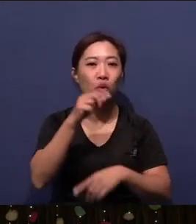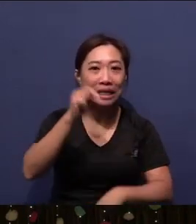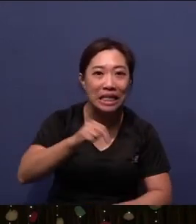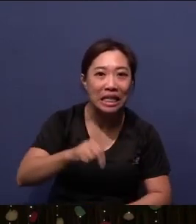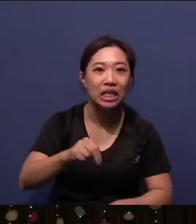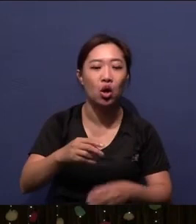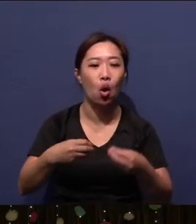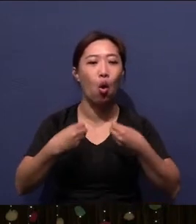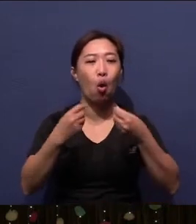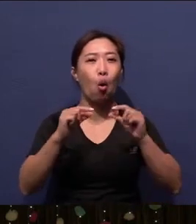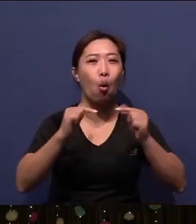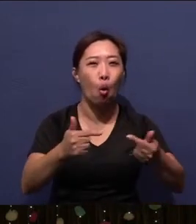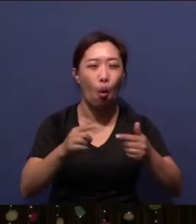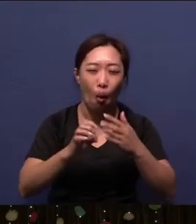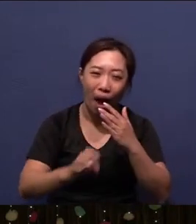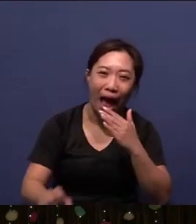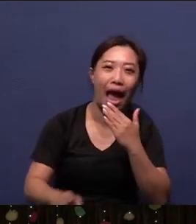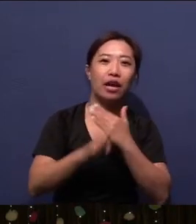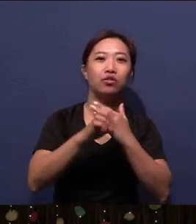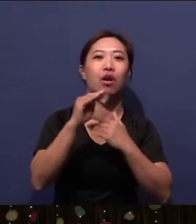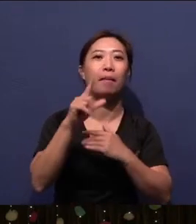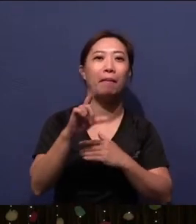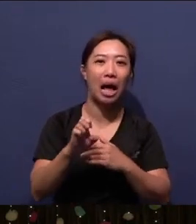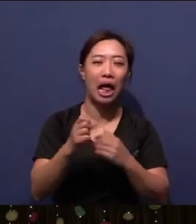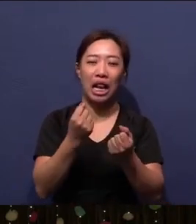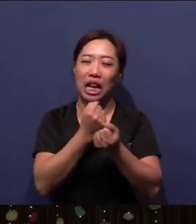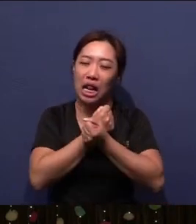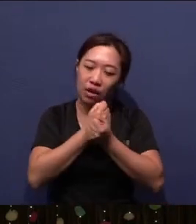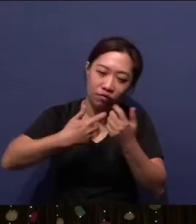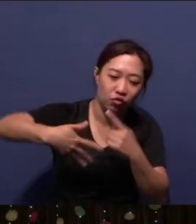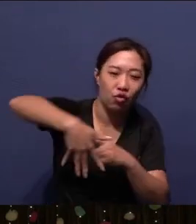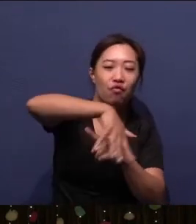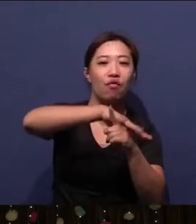mile to love, to let love surround our community.